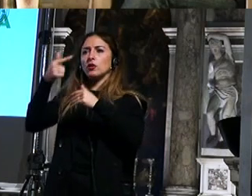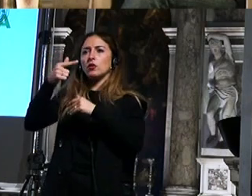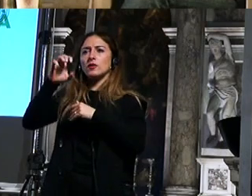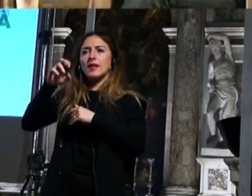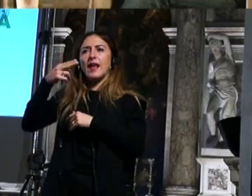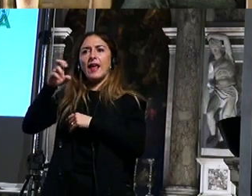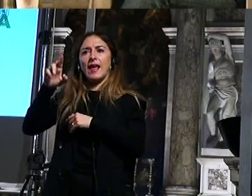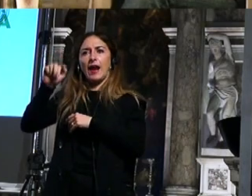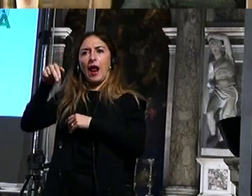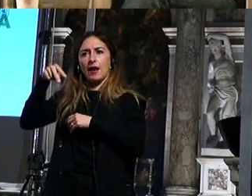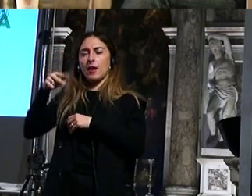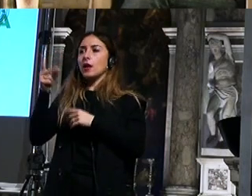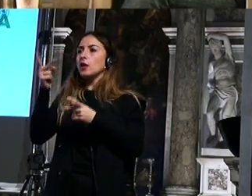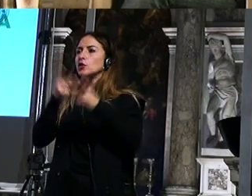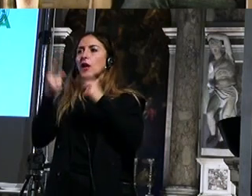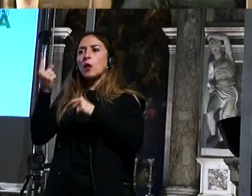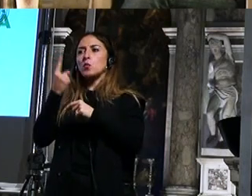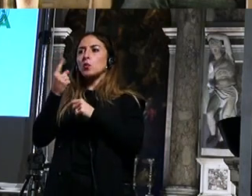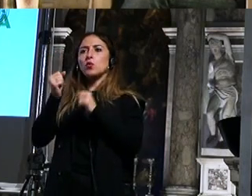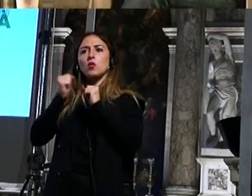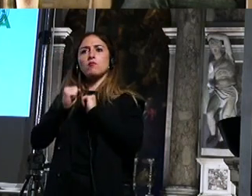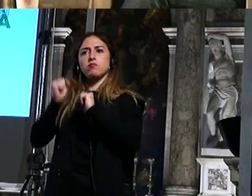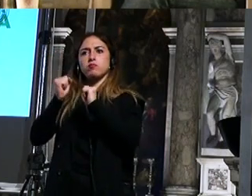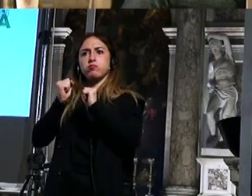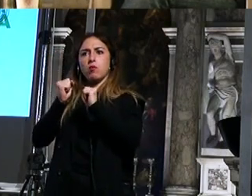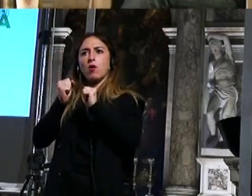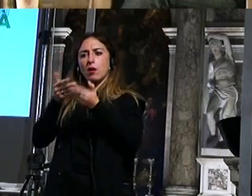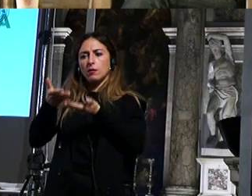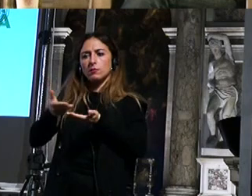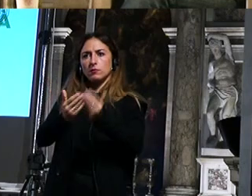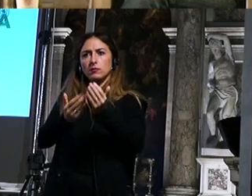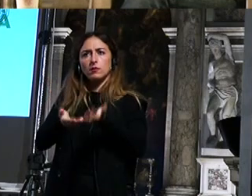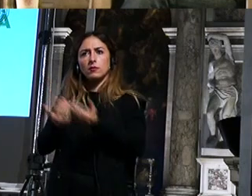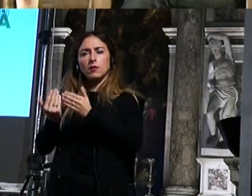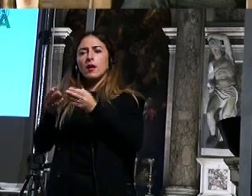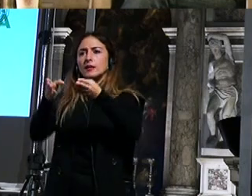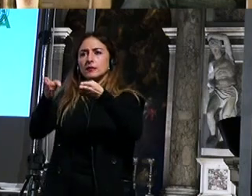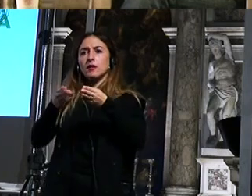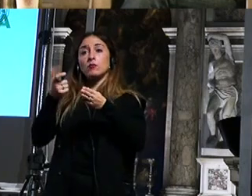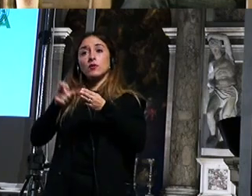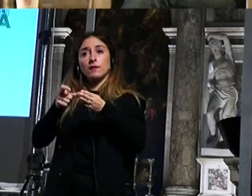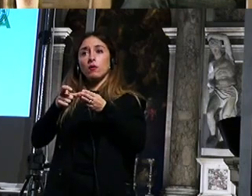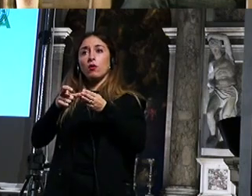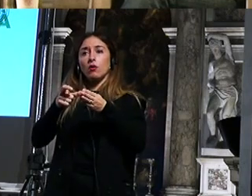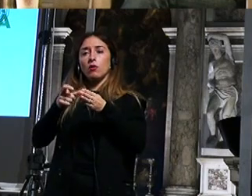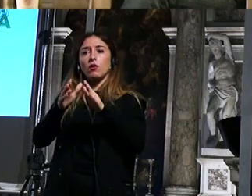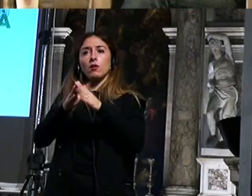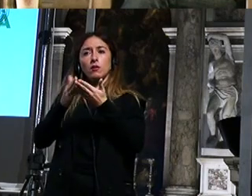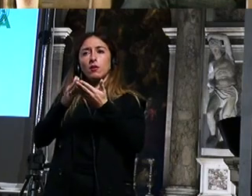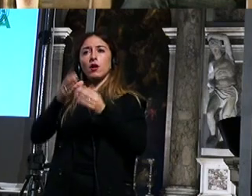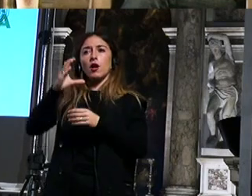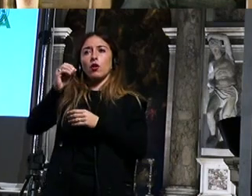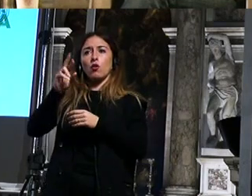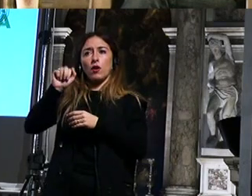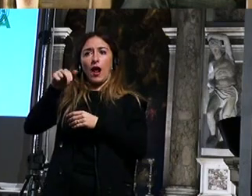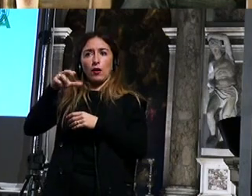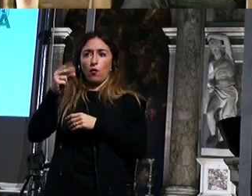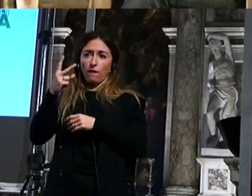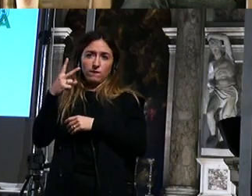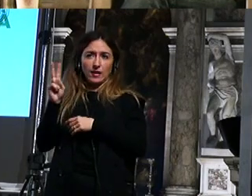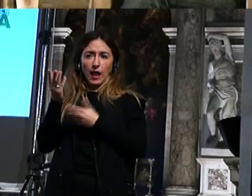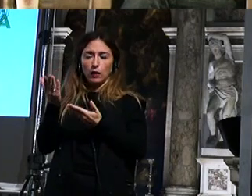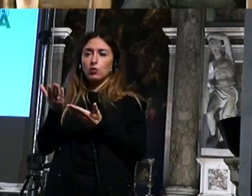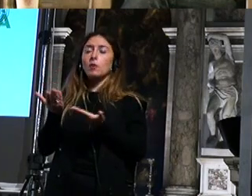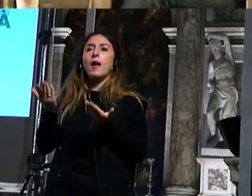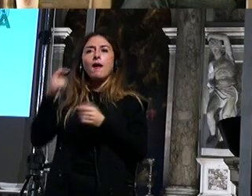in the Quran. So it's very hard to find someone who will do this. And the entire film is him driving and looking at this. This film killed